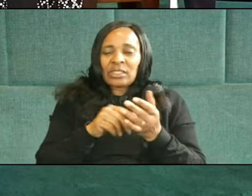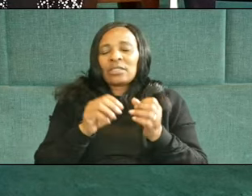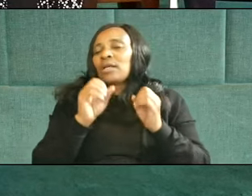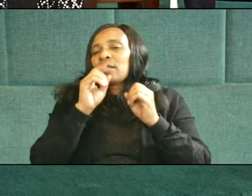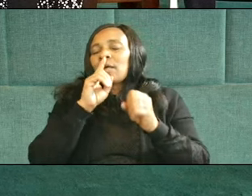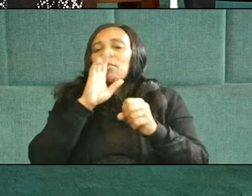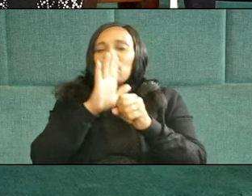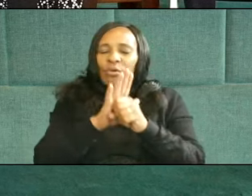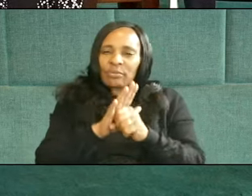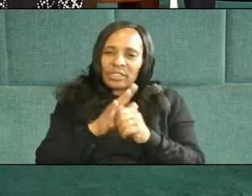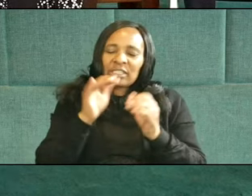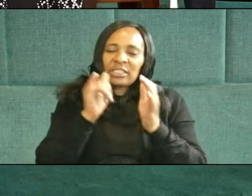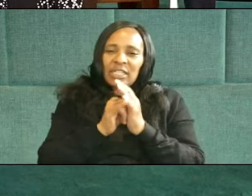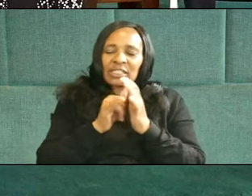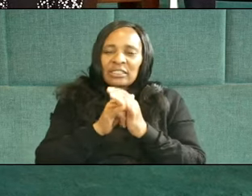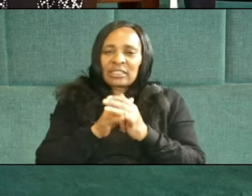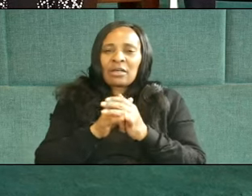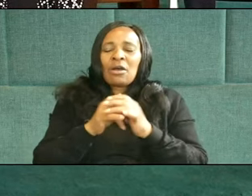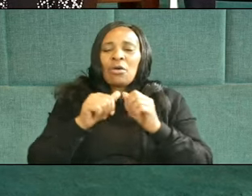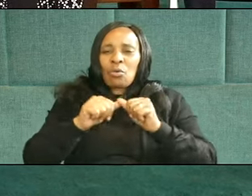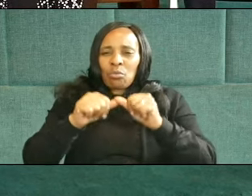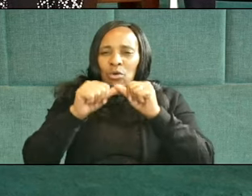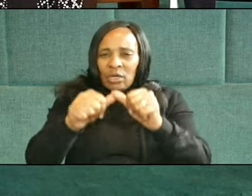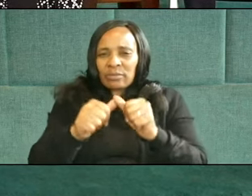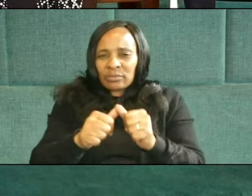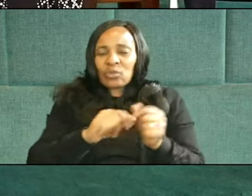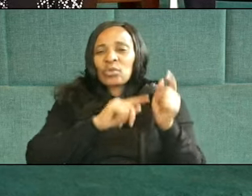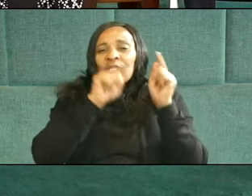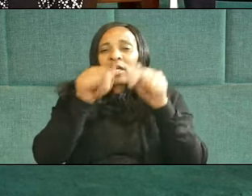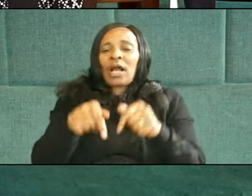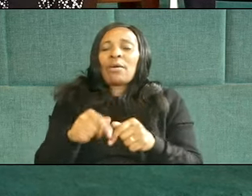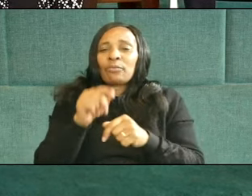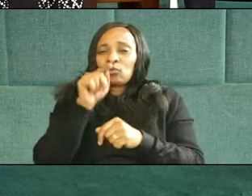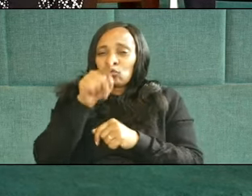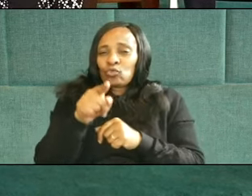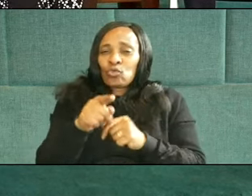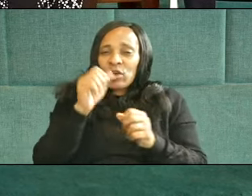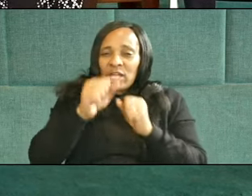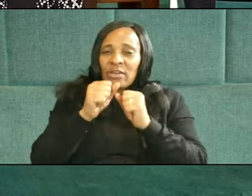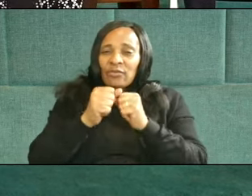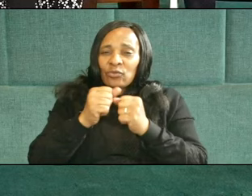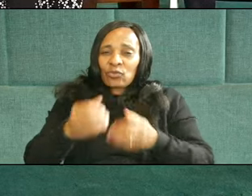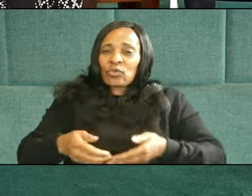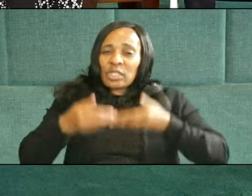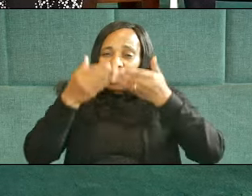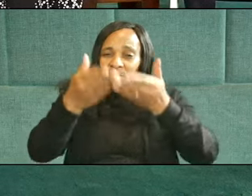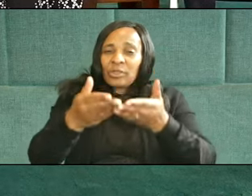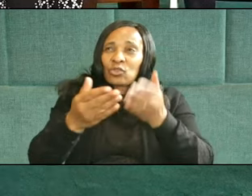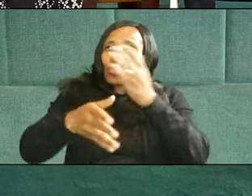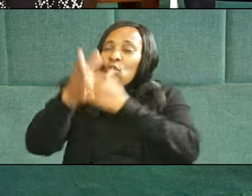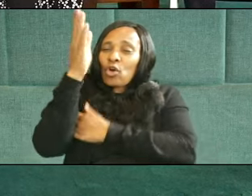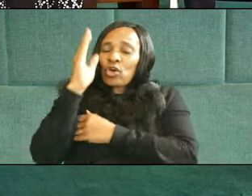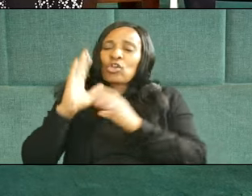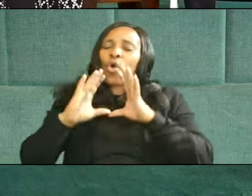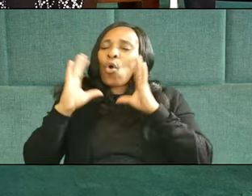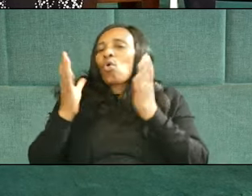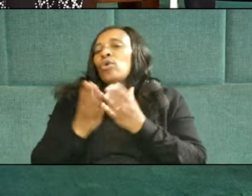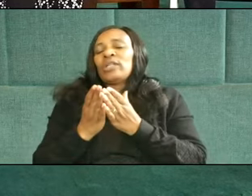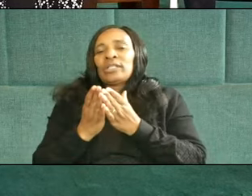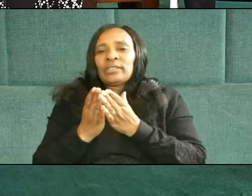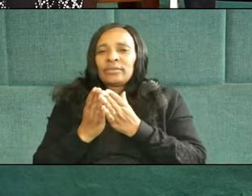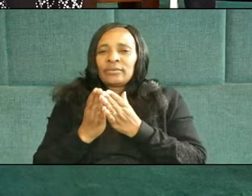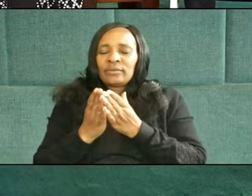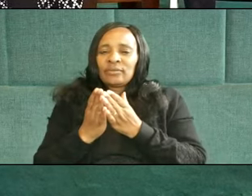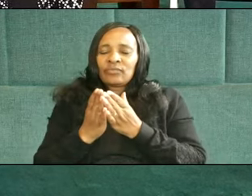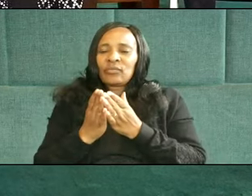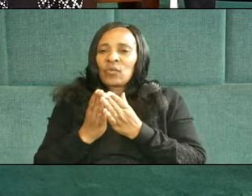The promise is that prosperity will come to you if you submit to God wholly. So submitting to God is the condition to